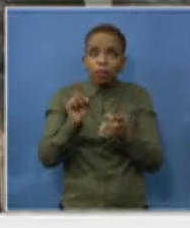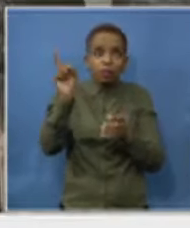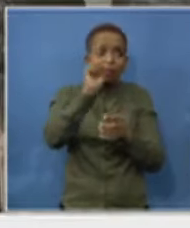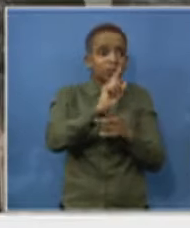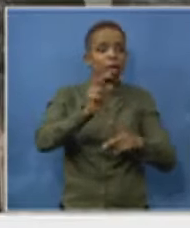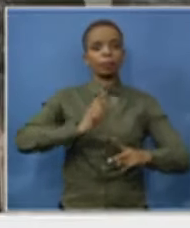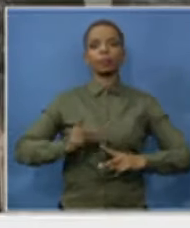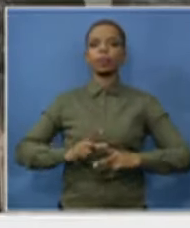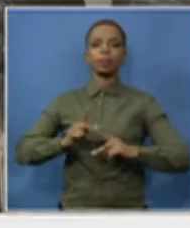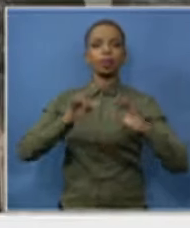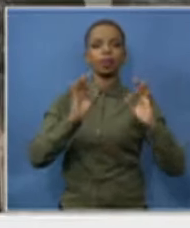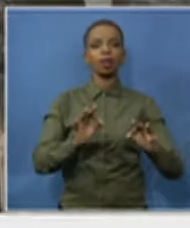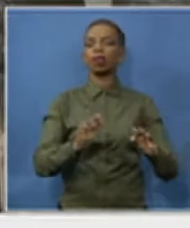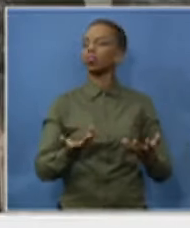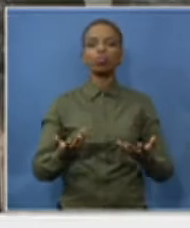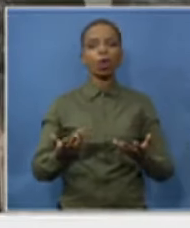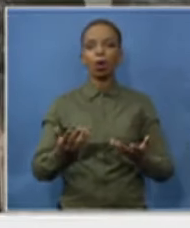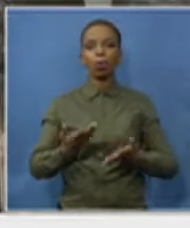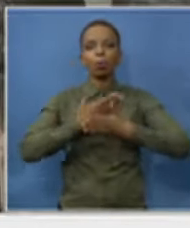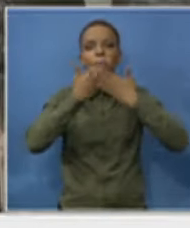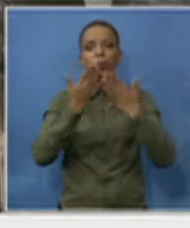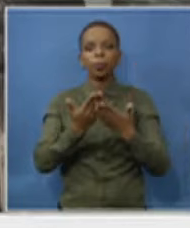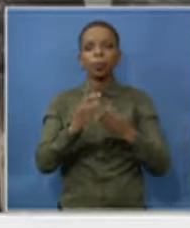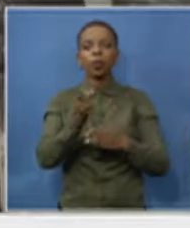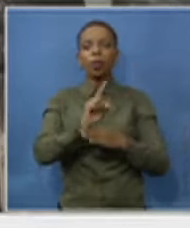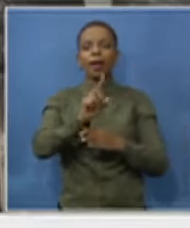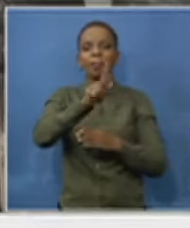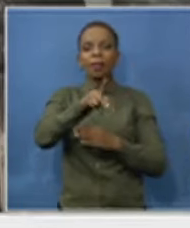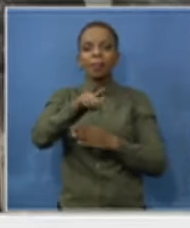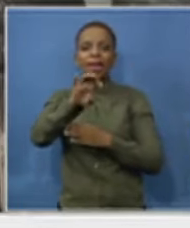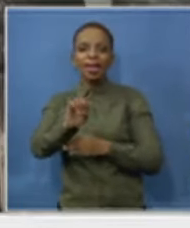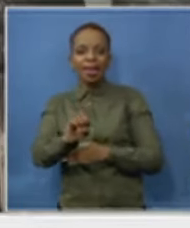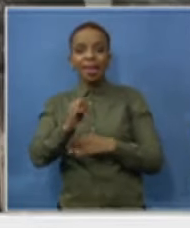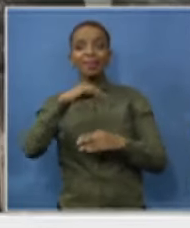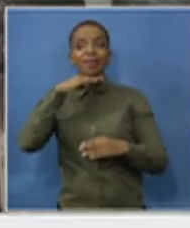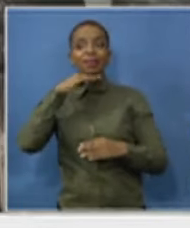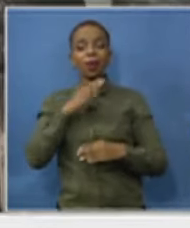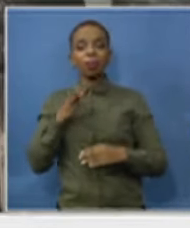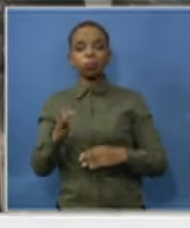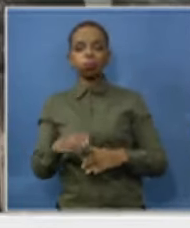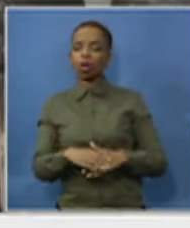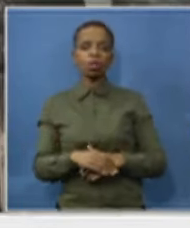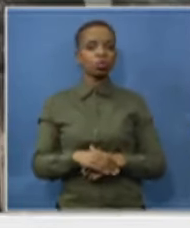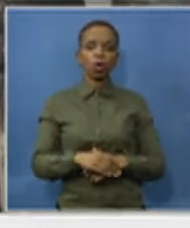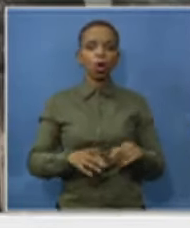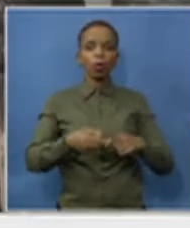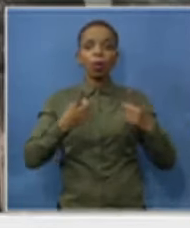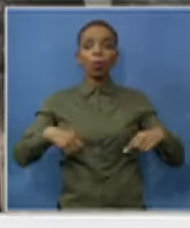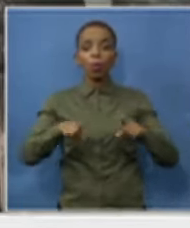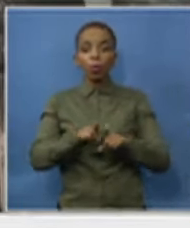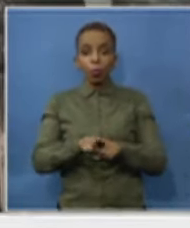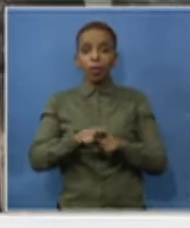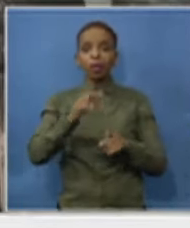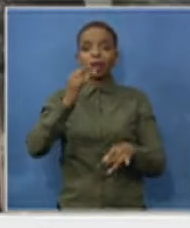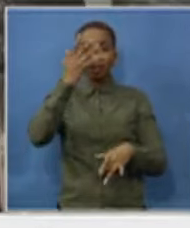enough. They didn't have the stockpiles of PPE. We went into this pandemic 6